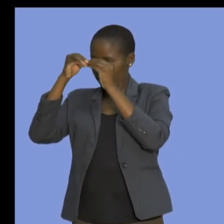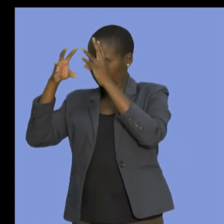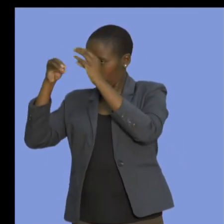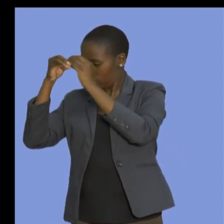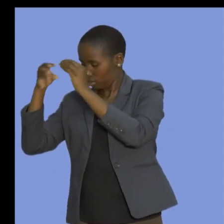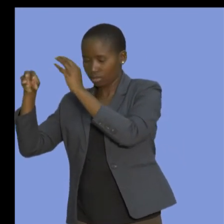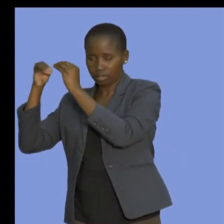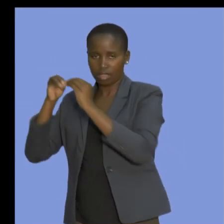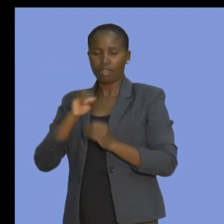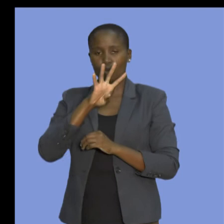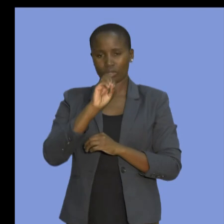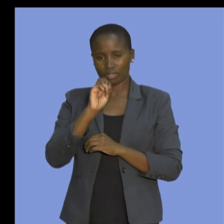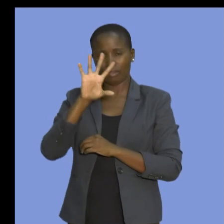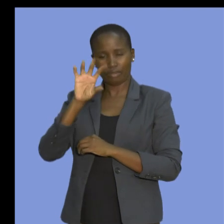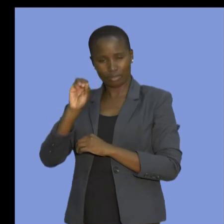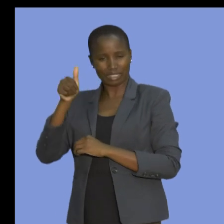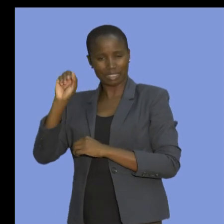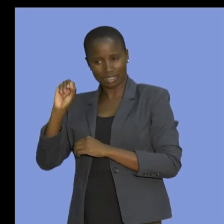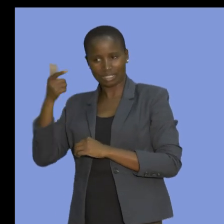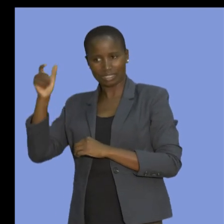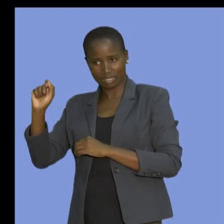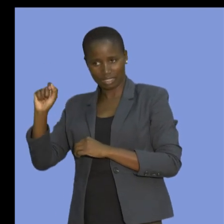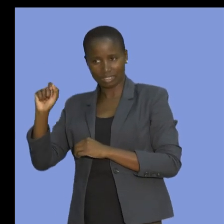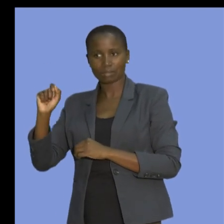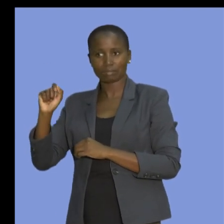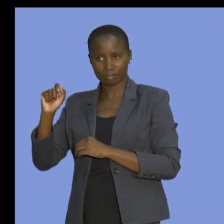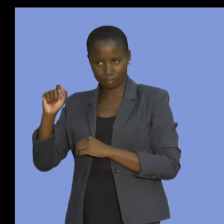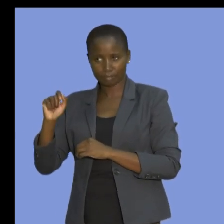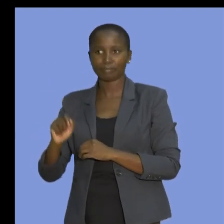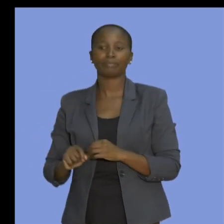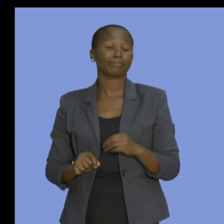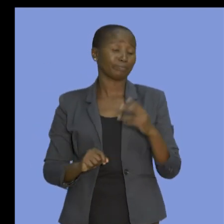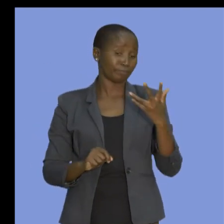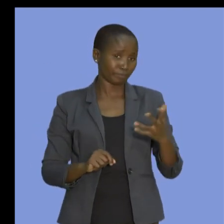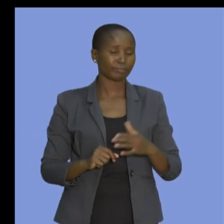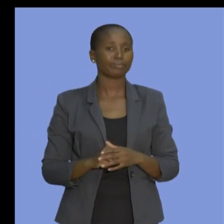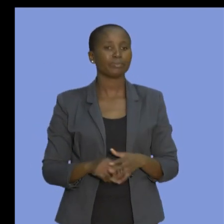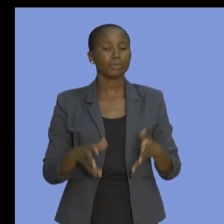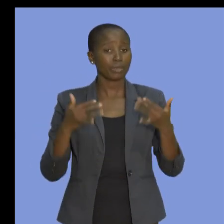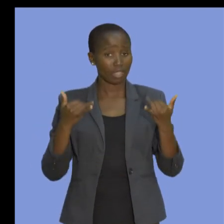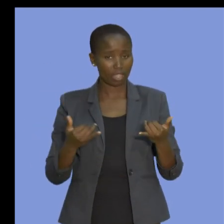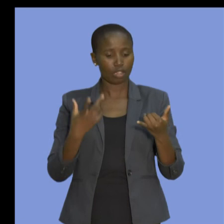50, 60, 70. Then we plot them,